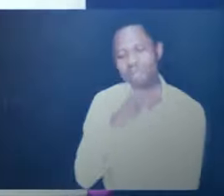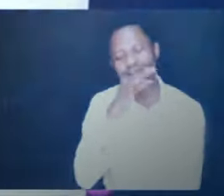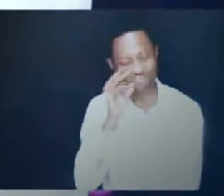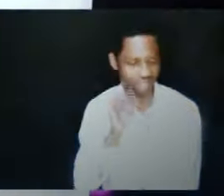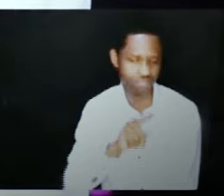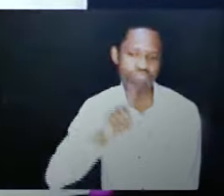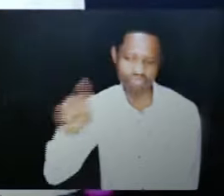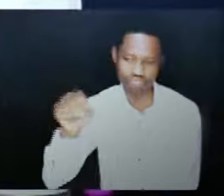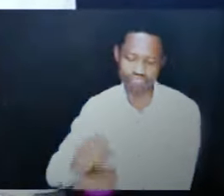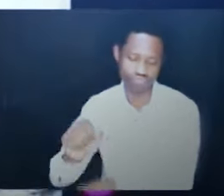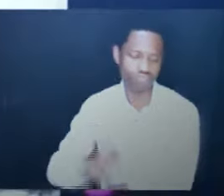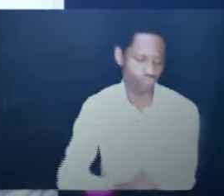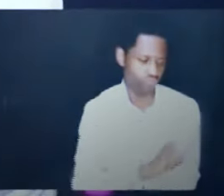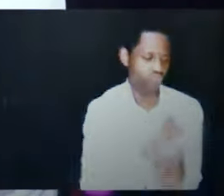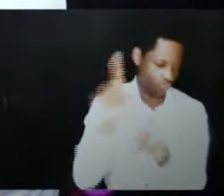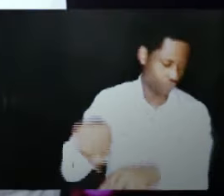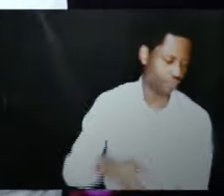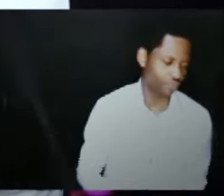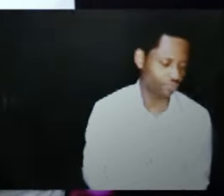vineyard.